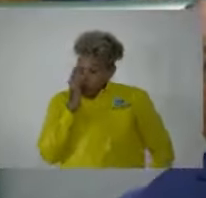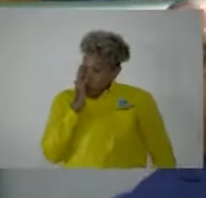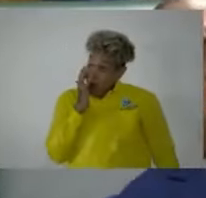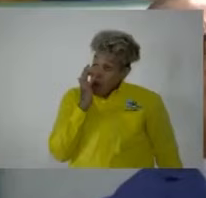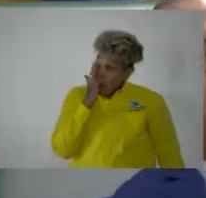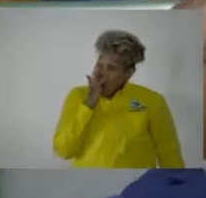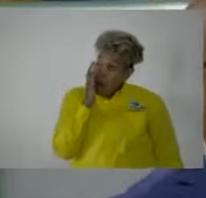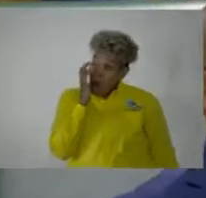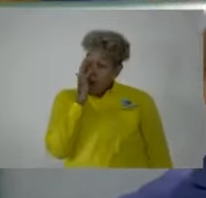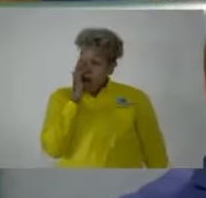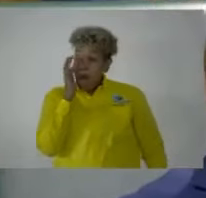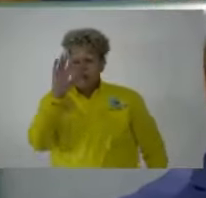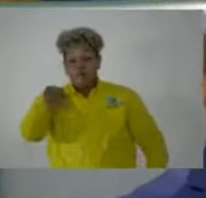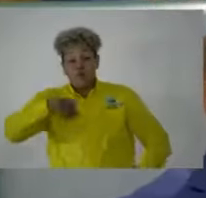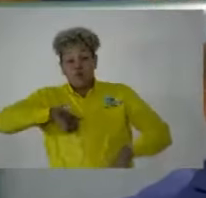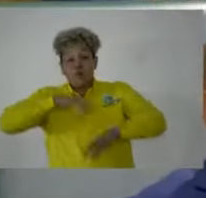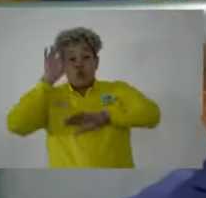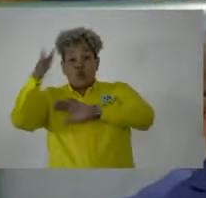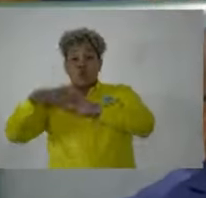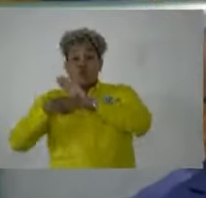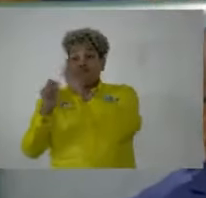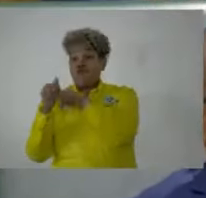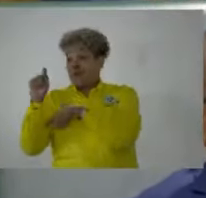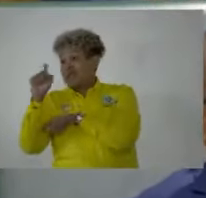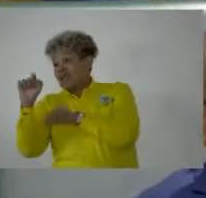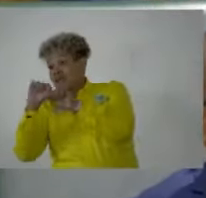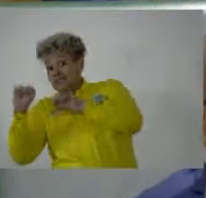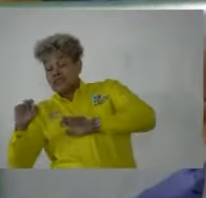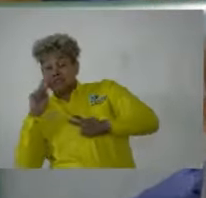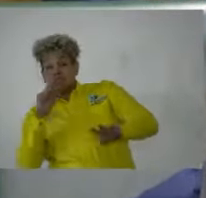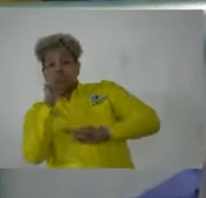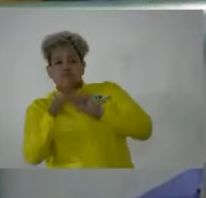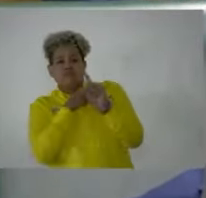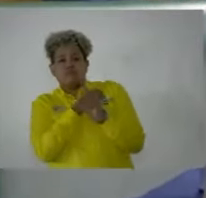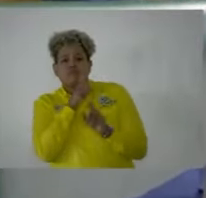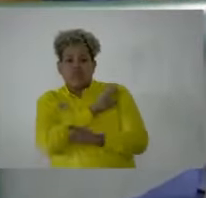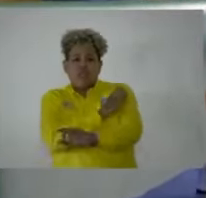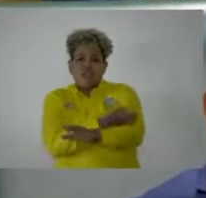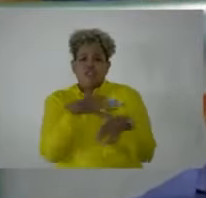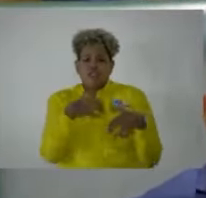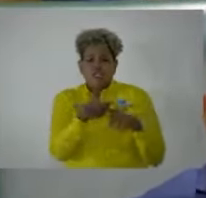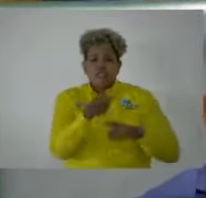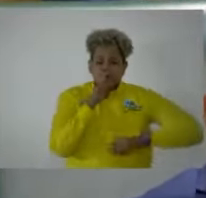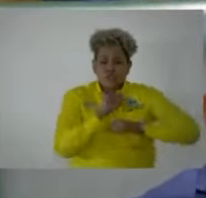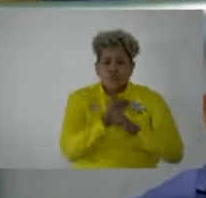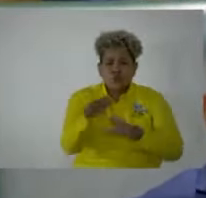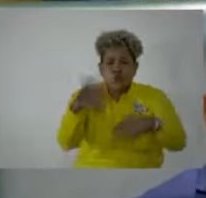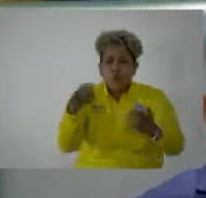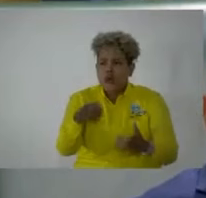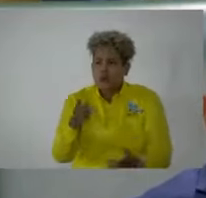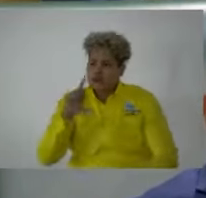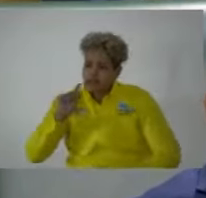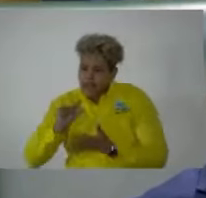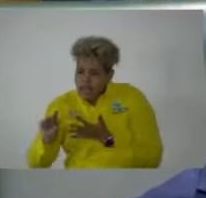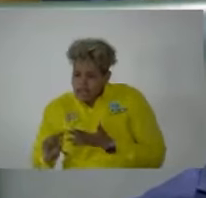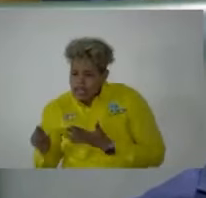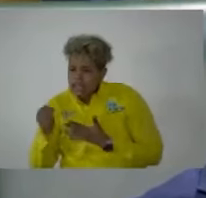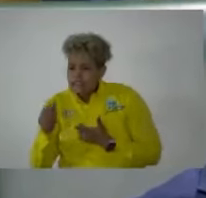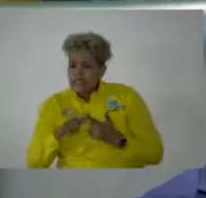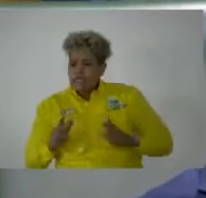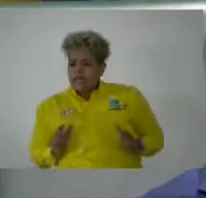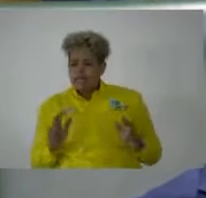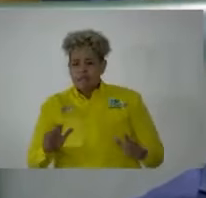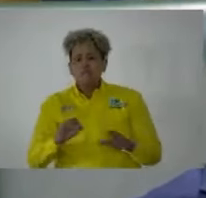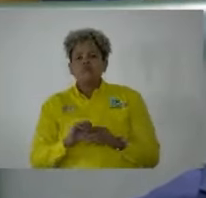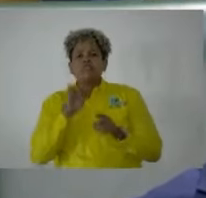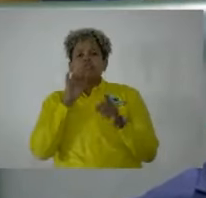And Mr. Speaker, we will review the tax system affecting the energy sector to ensure that it incentivizes investments